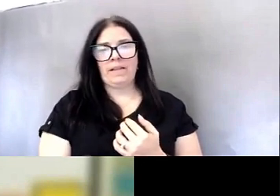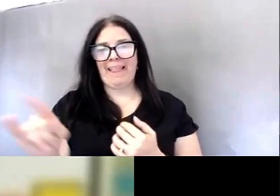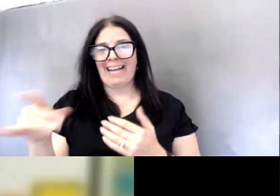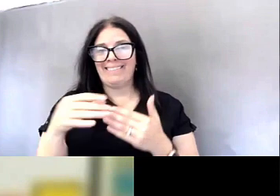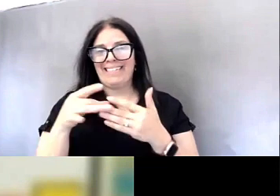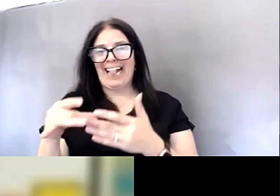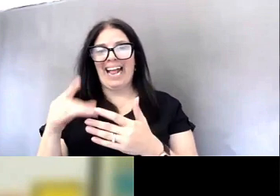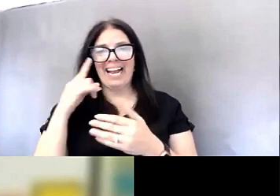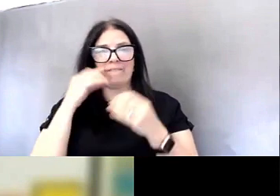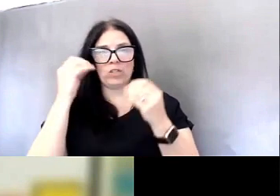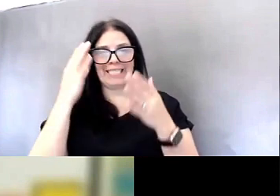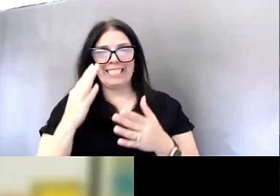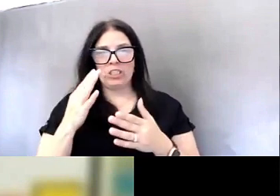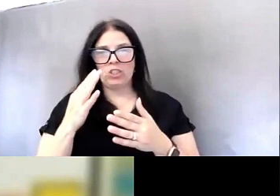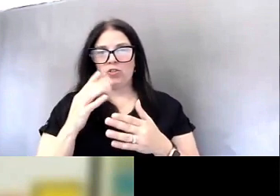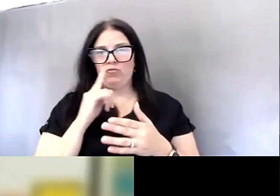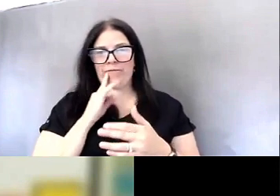visual.